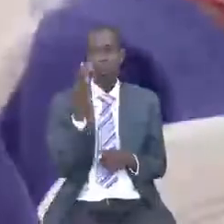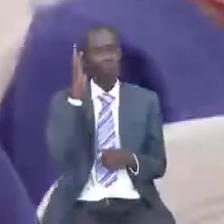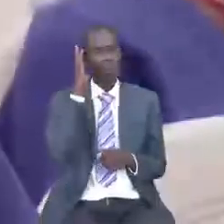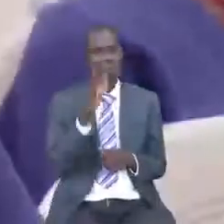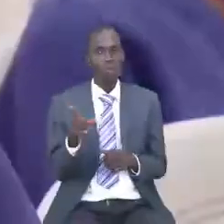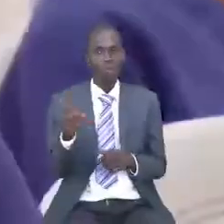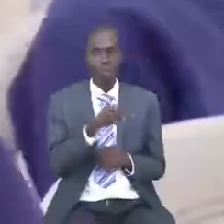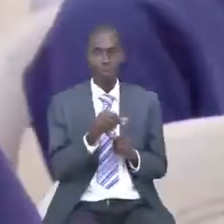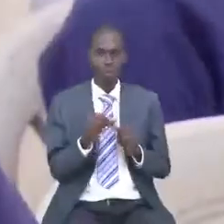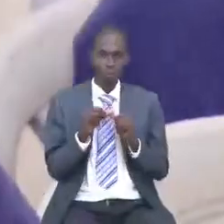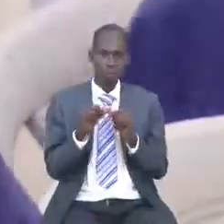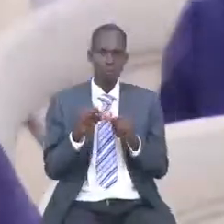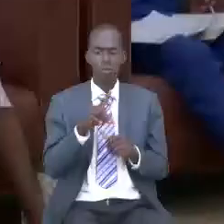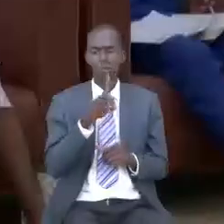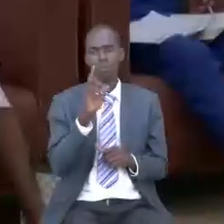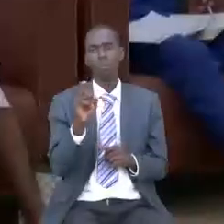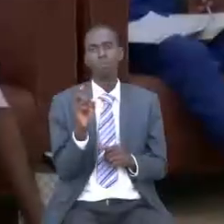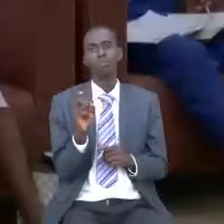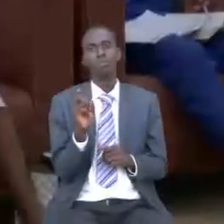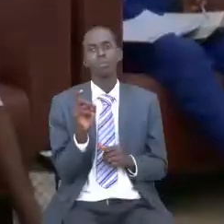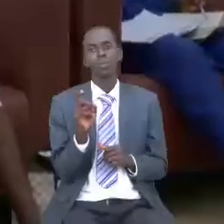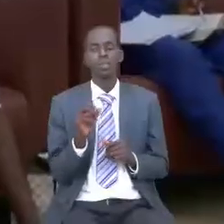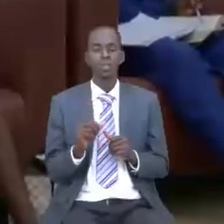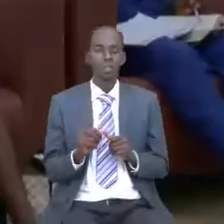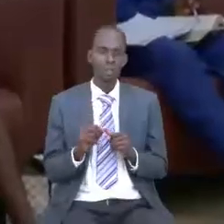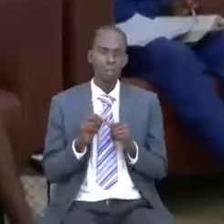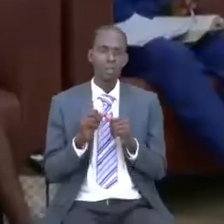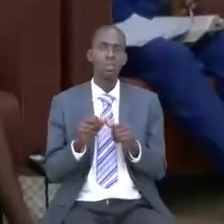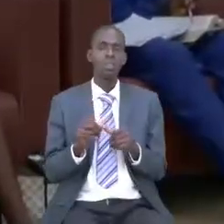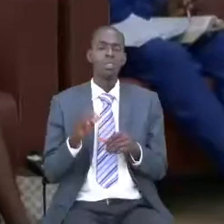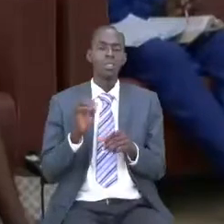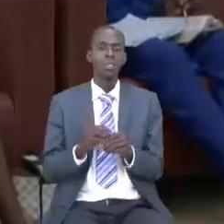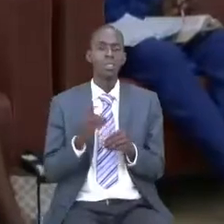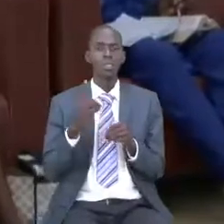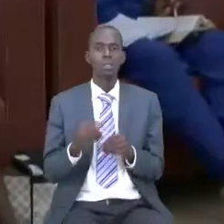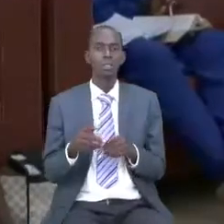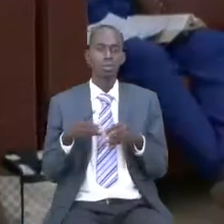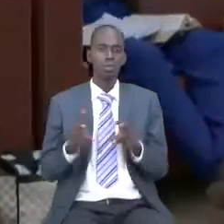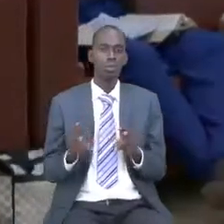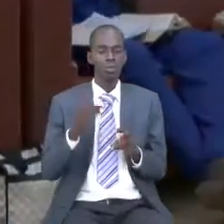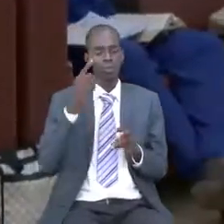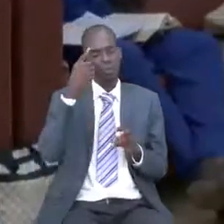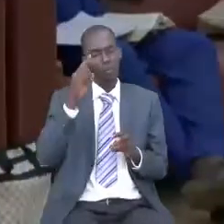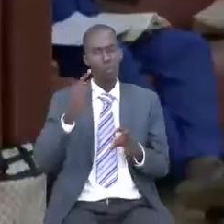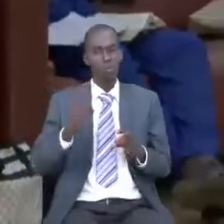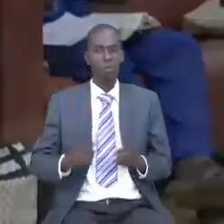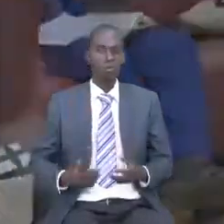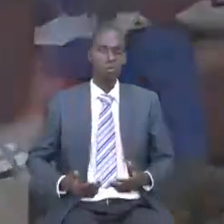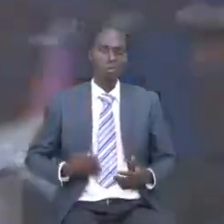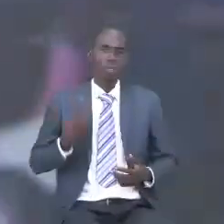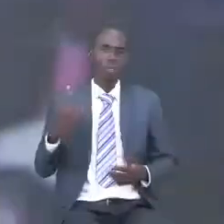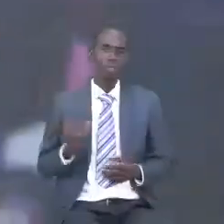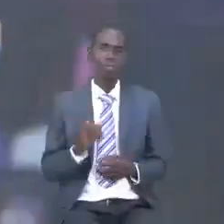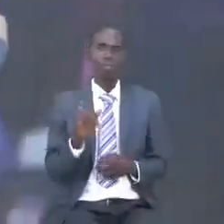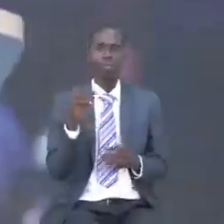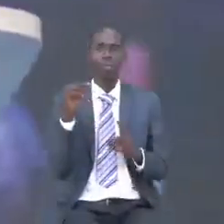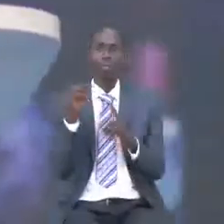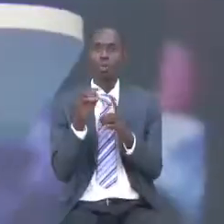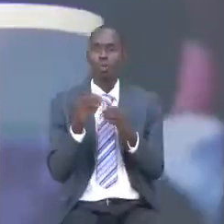you remain? Remain in the way for life. We come to number three now.